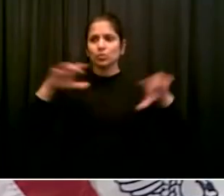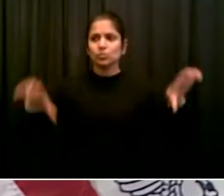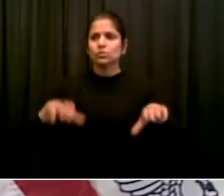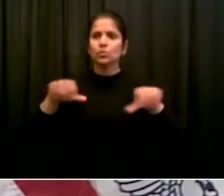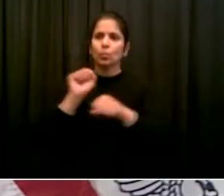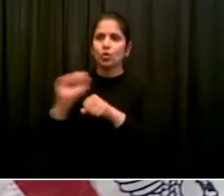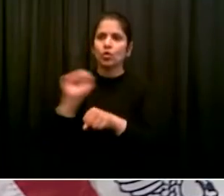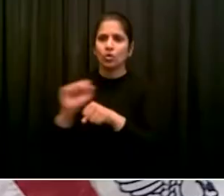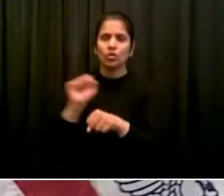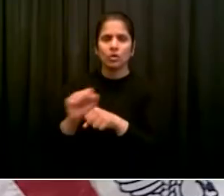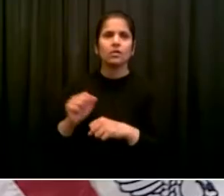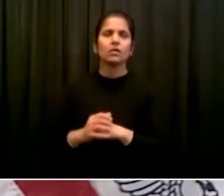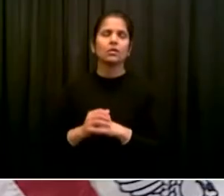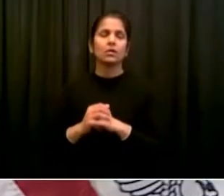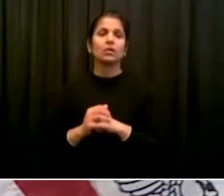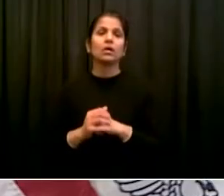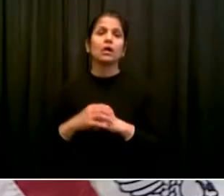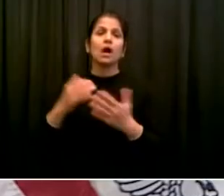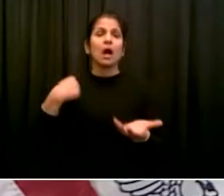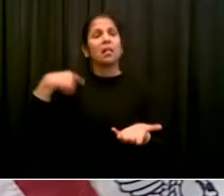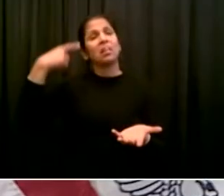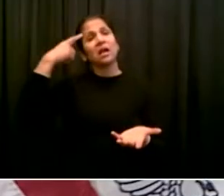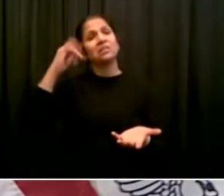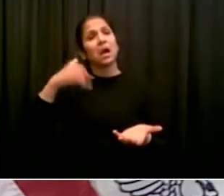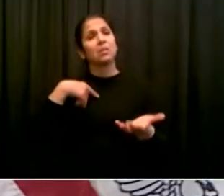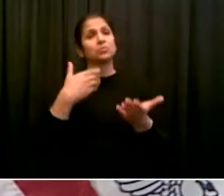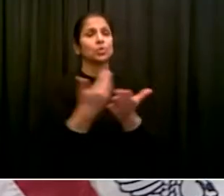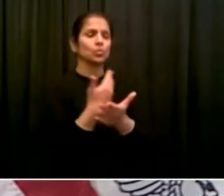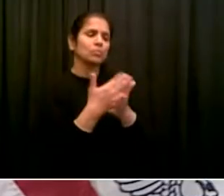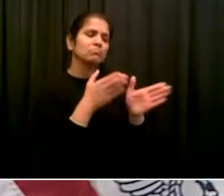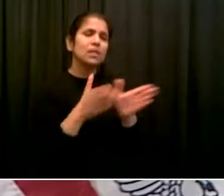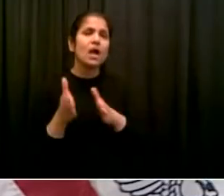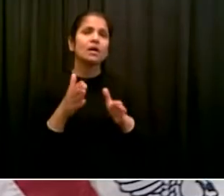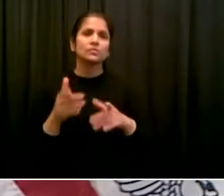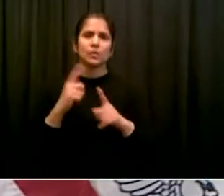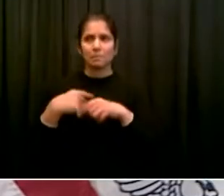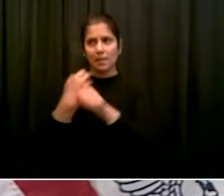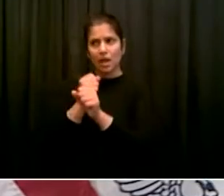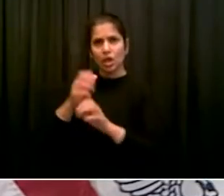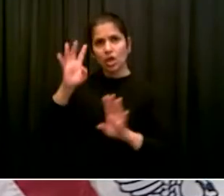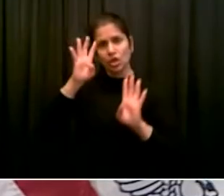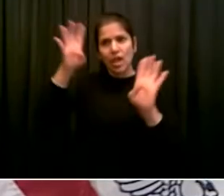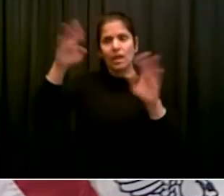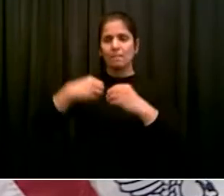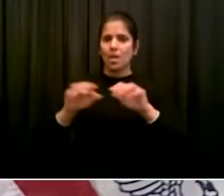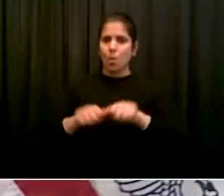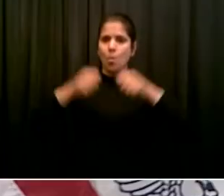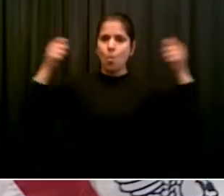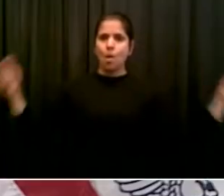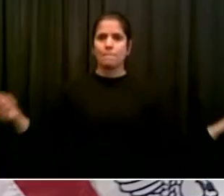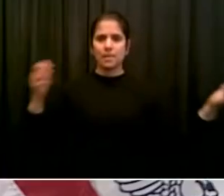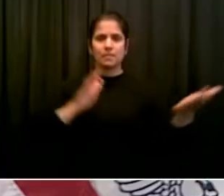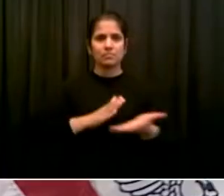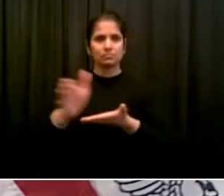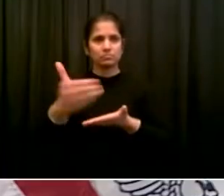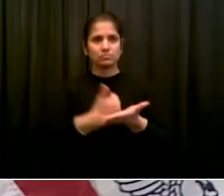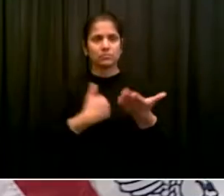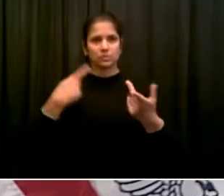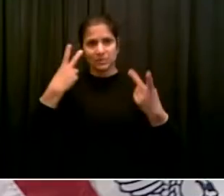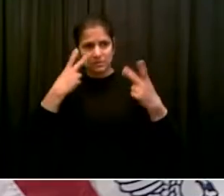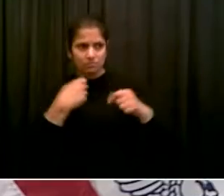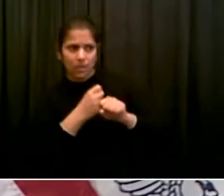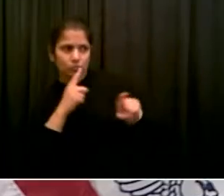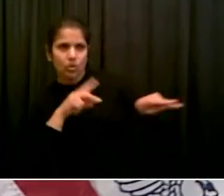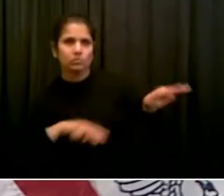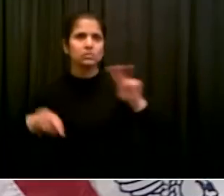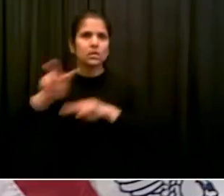plans are going to create a lot more transparency. They're going to ensure that if, God forbid, there is